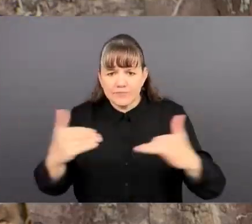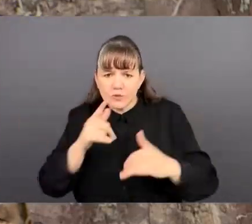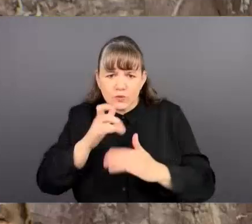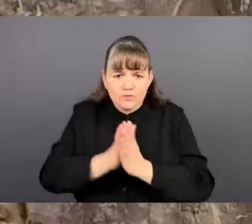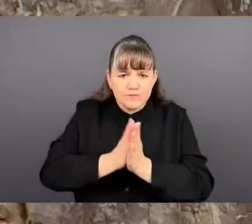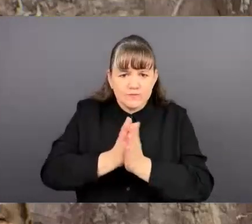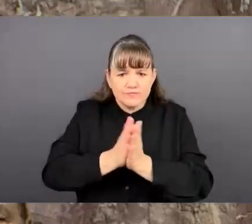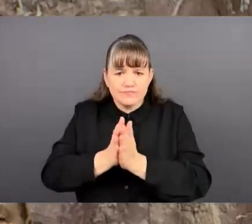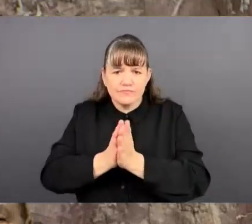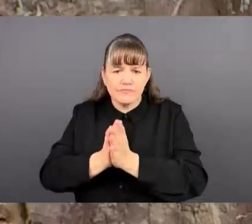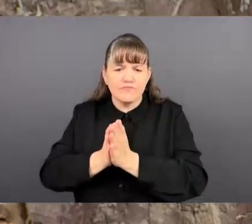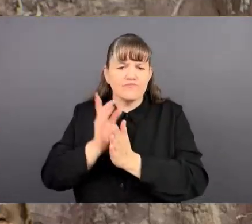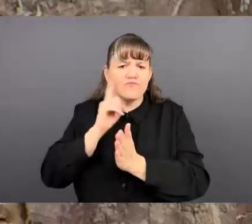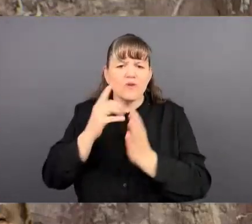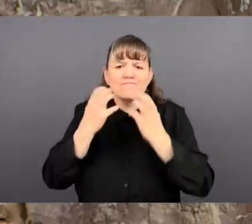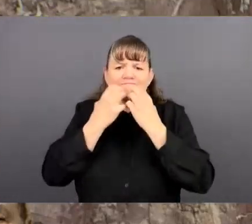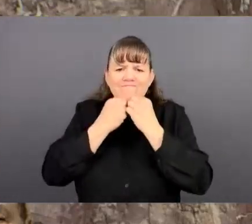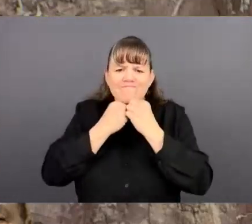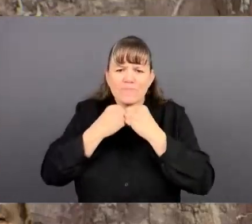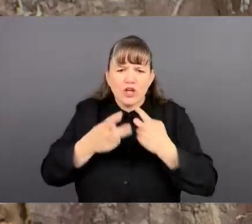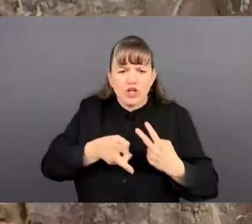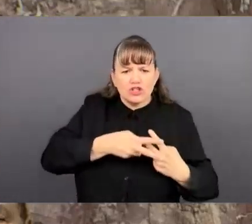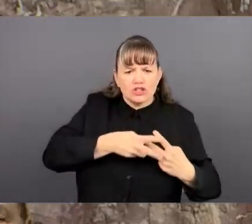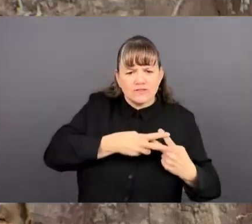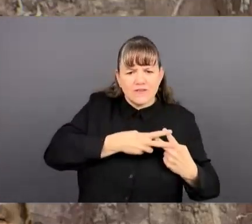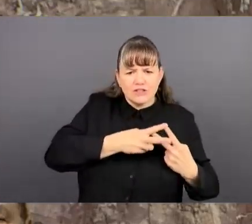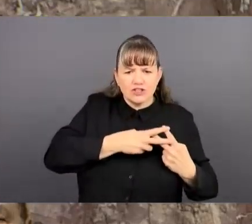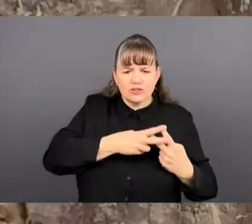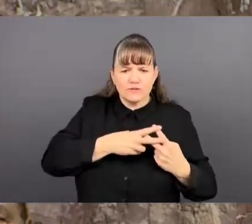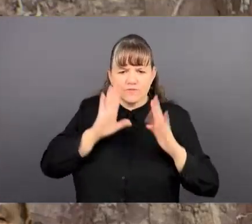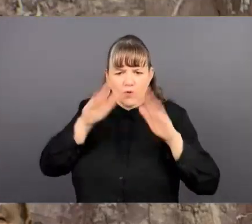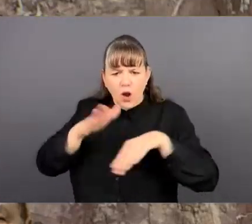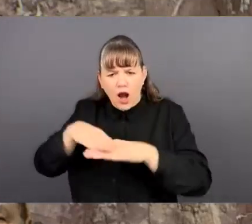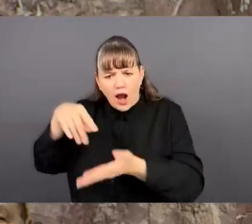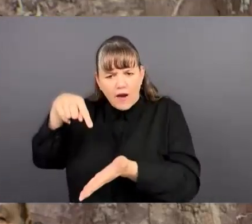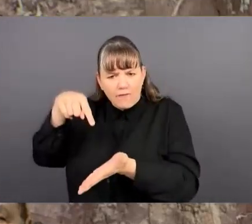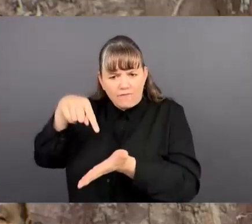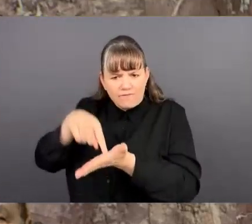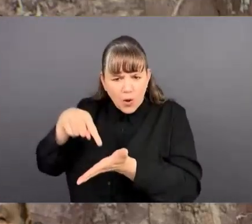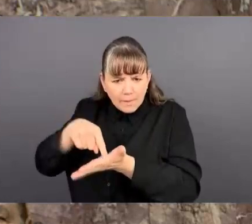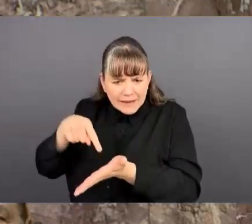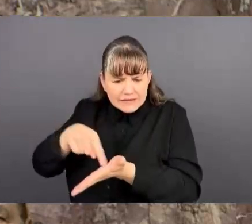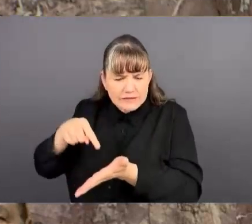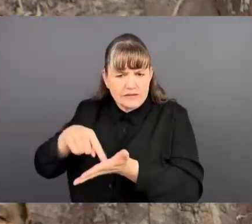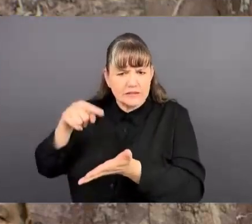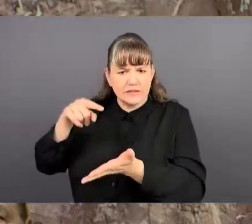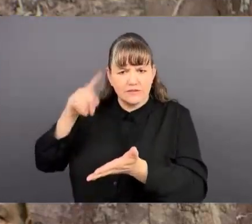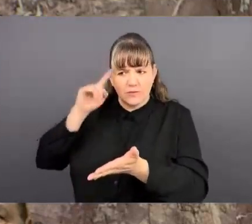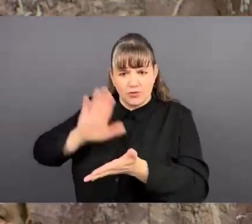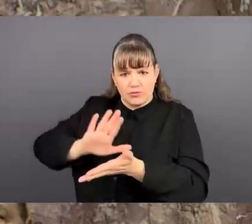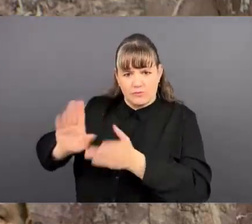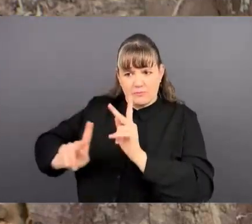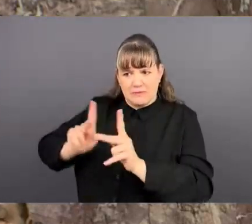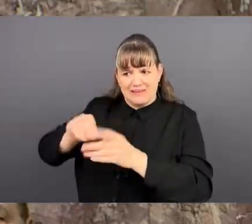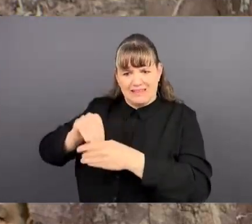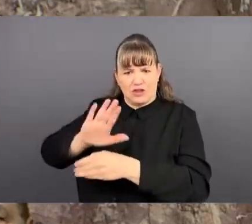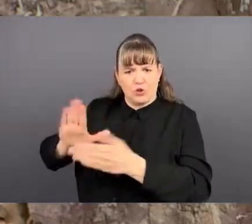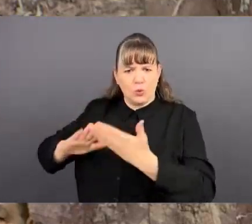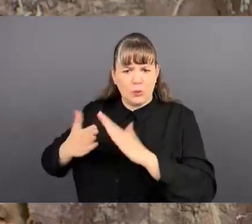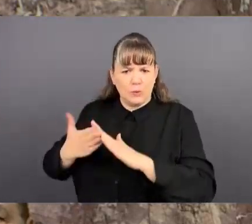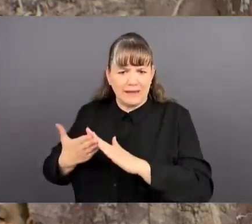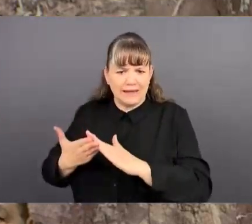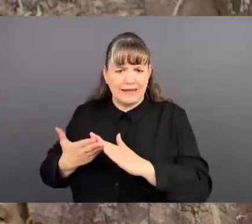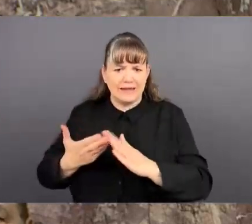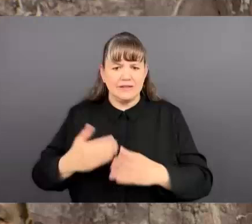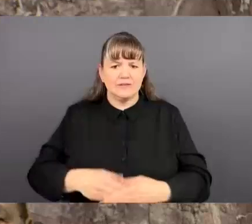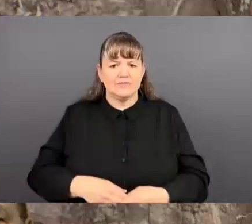people in the community, Honourable Speaker. We believe in clean energy in this House. We believe in clean energy in this province. We